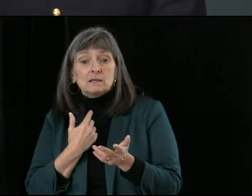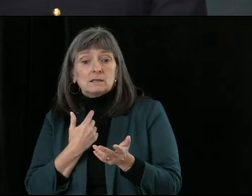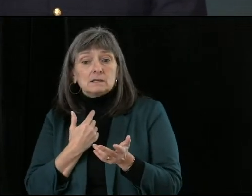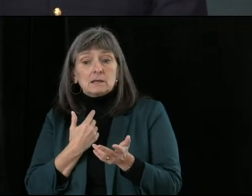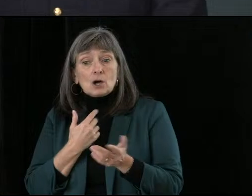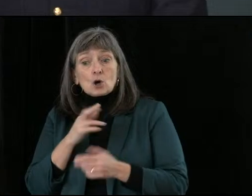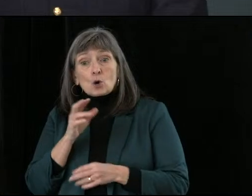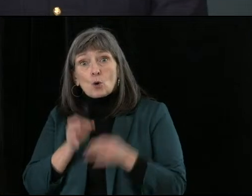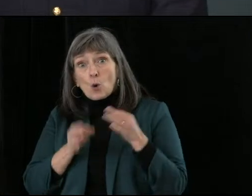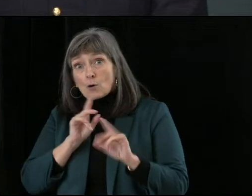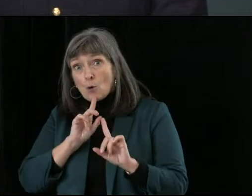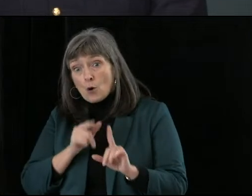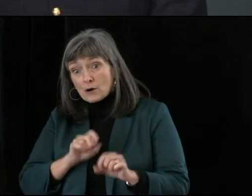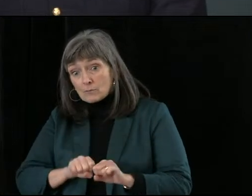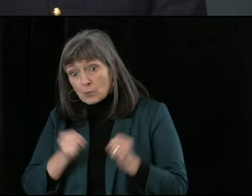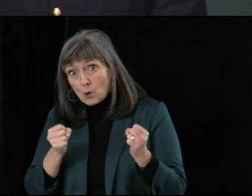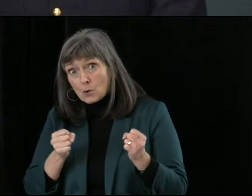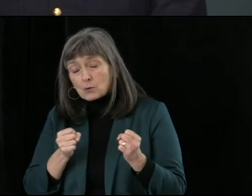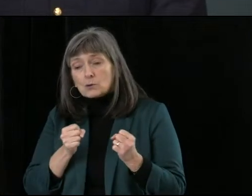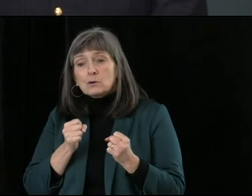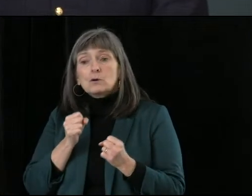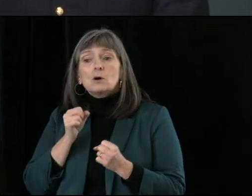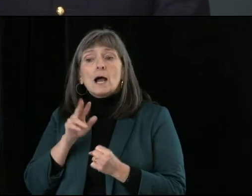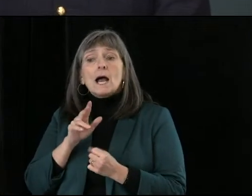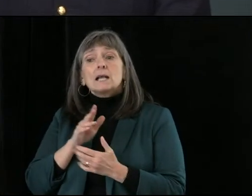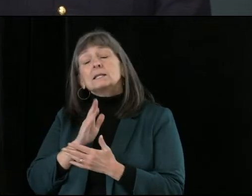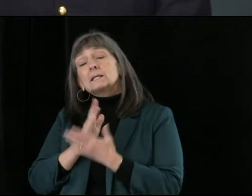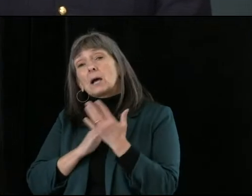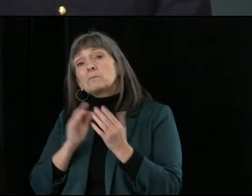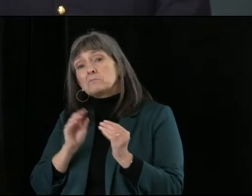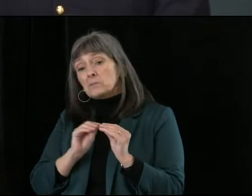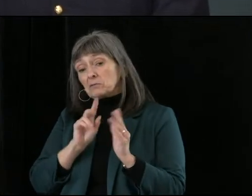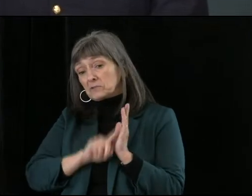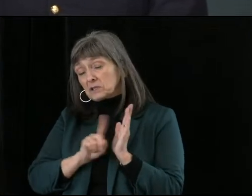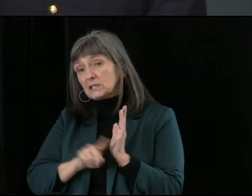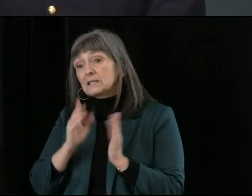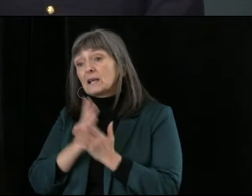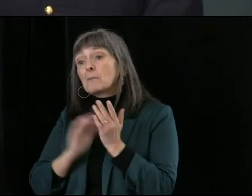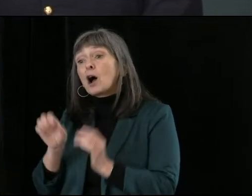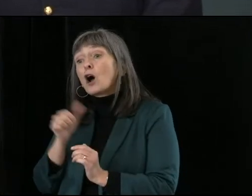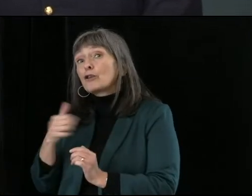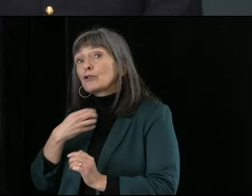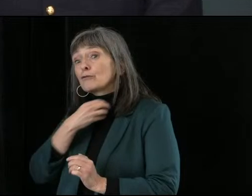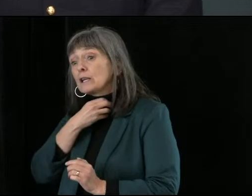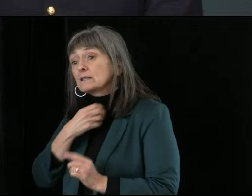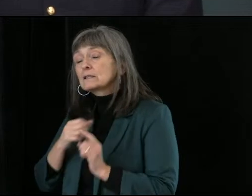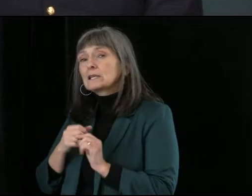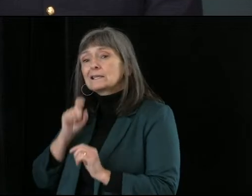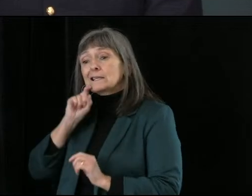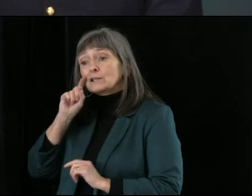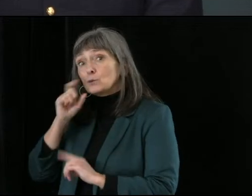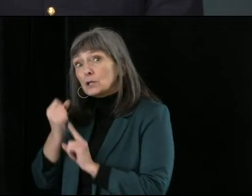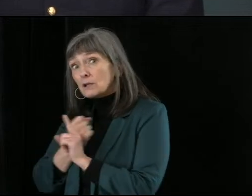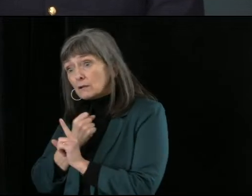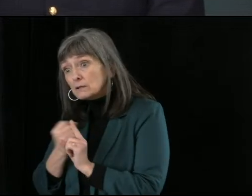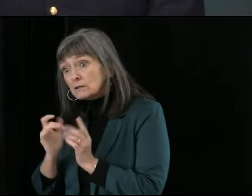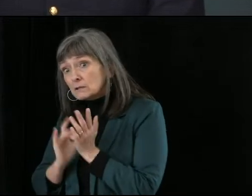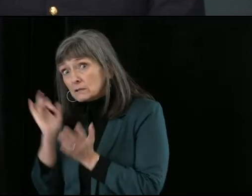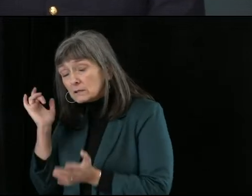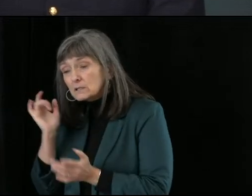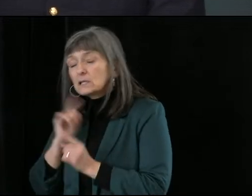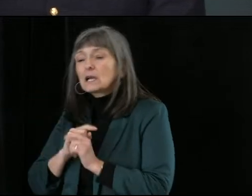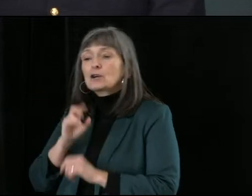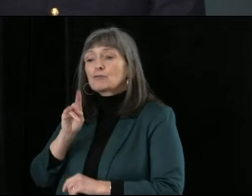violation of court orders, and perhaps the more obvious, uttering threats, sexual assault,